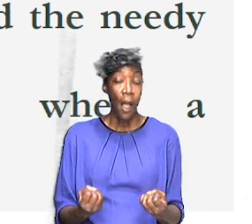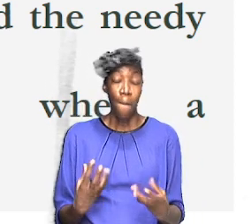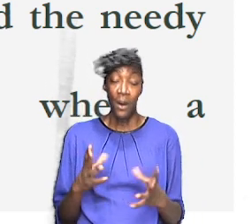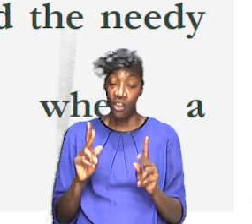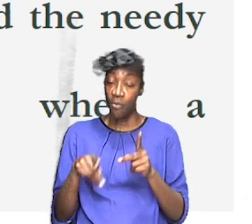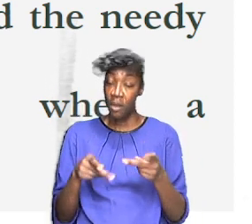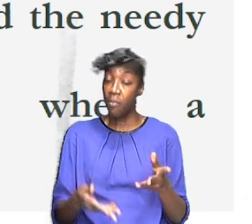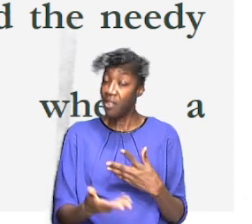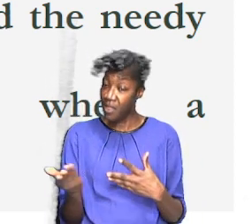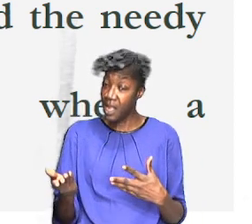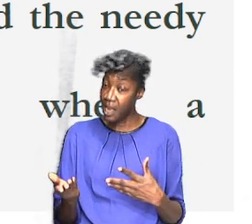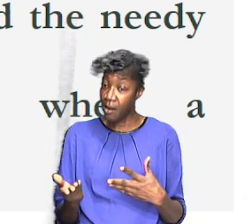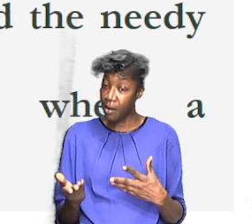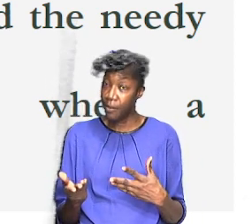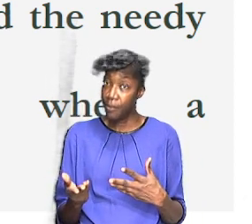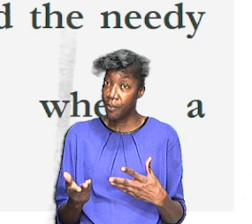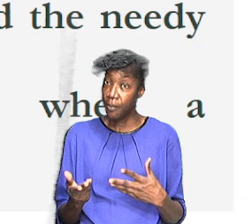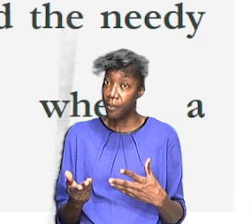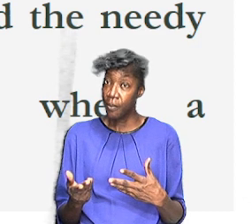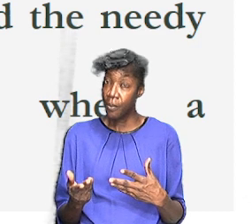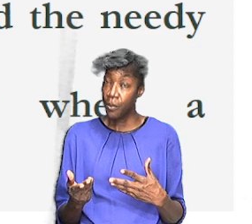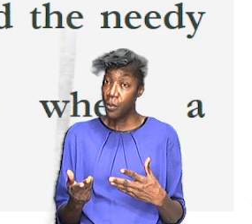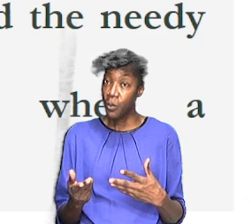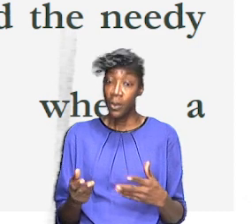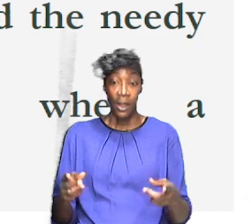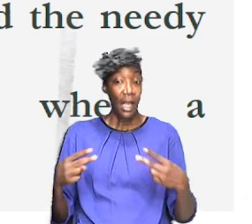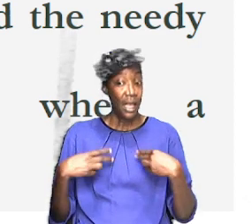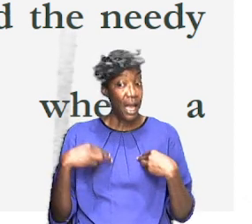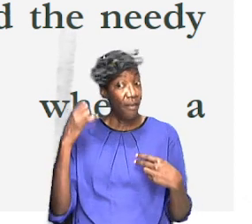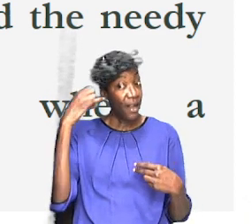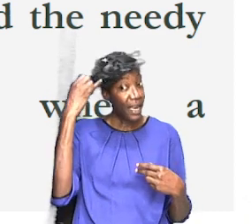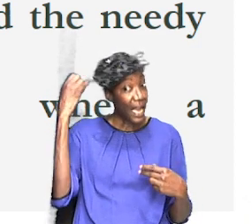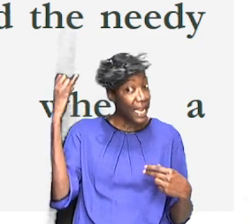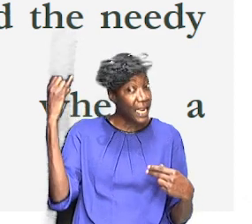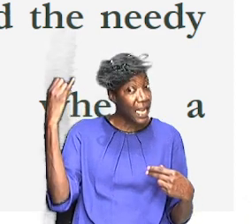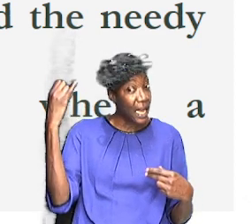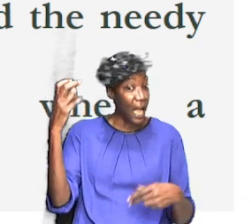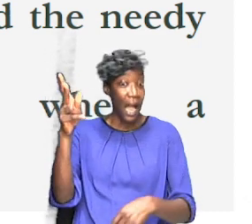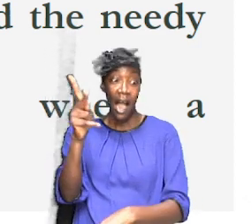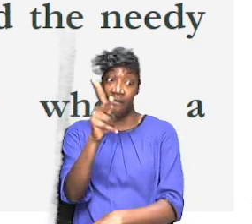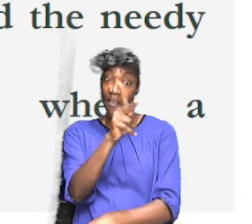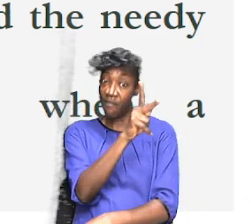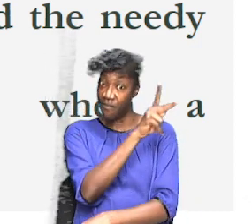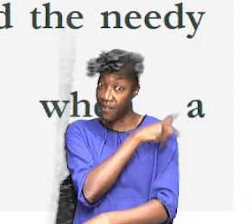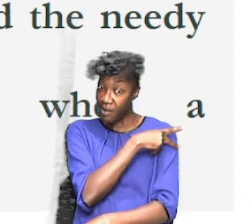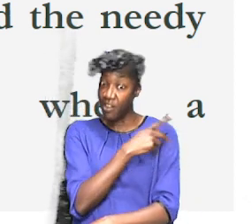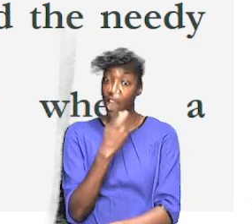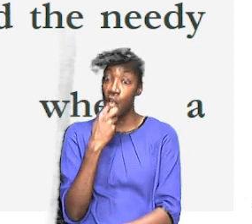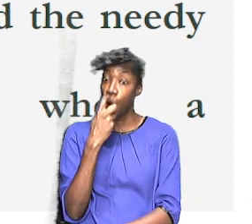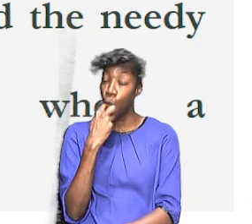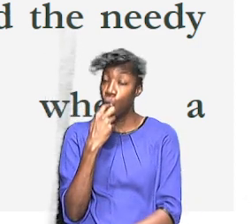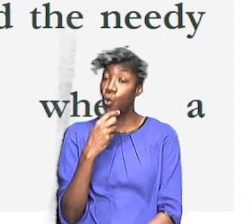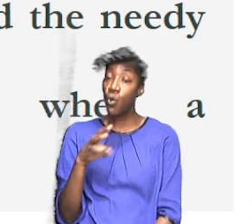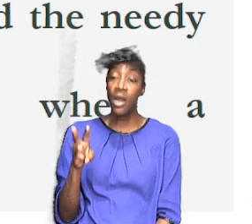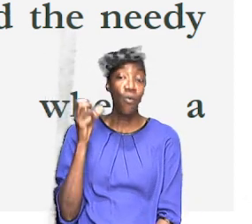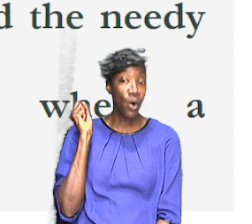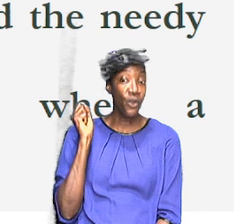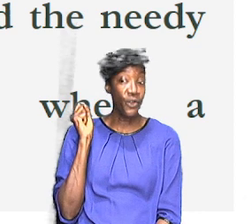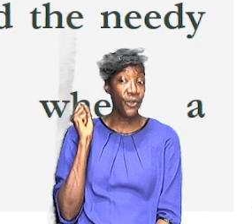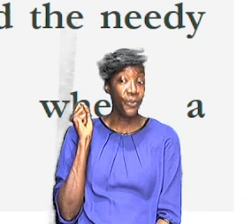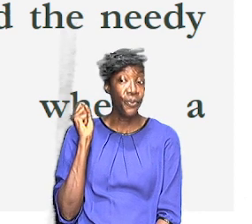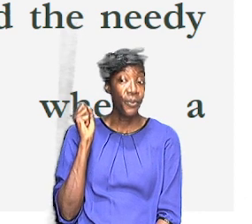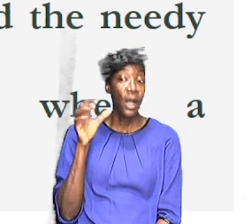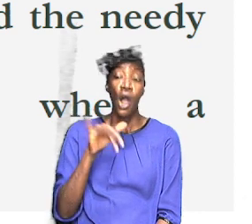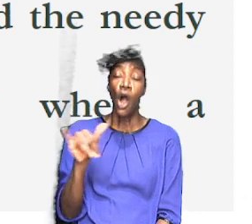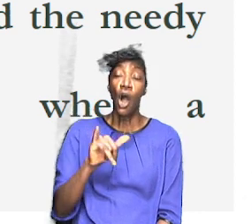time. Lord, so now we have an idea of the Pharisee and who the Pharisee was. And we have an idea also